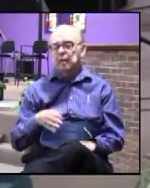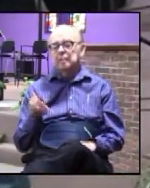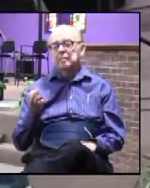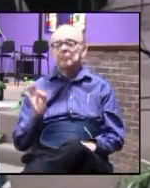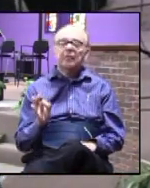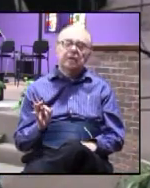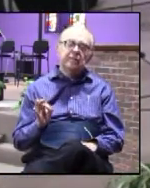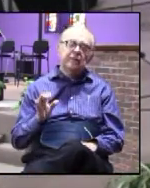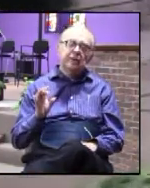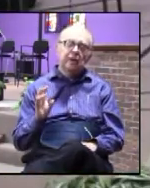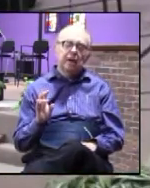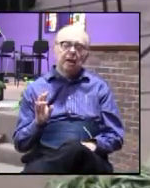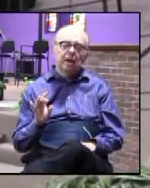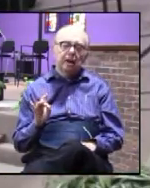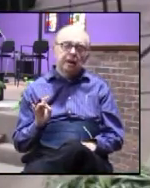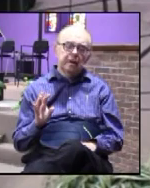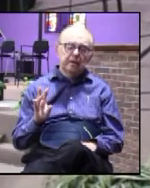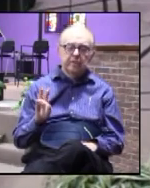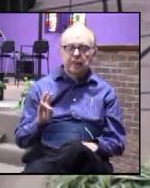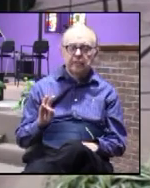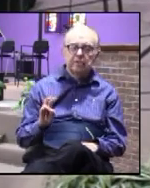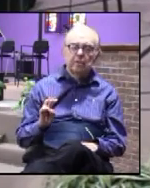1987, I think it was.